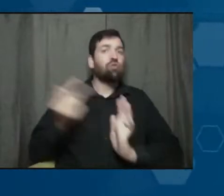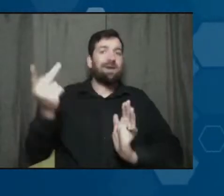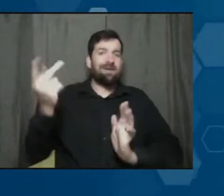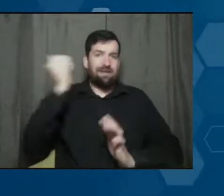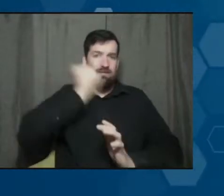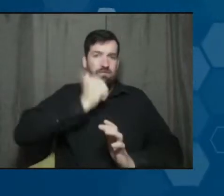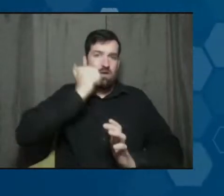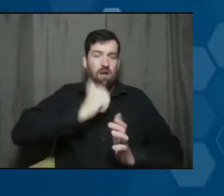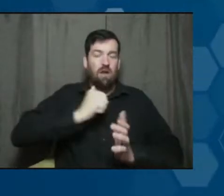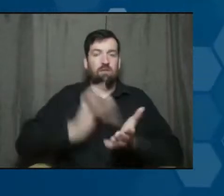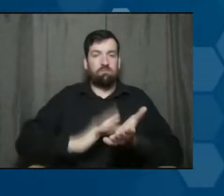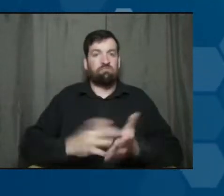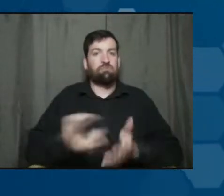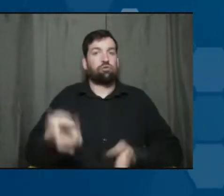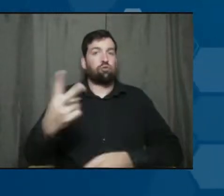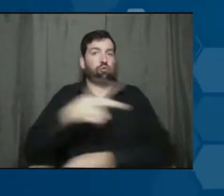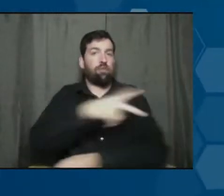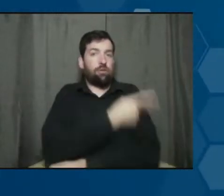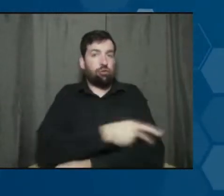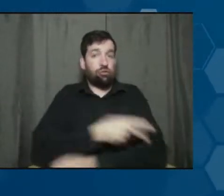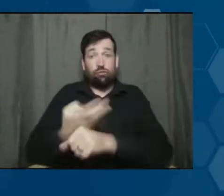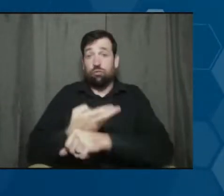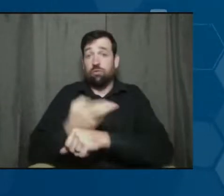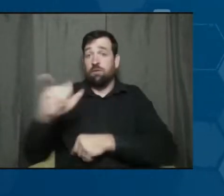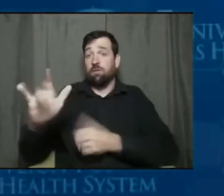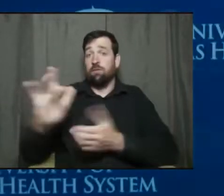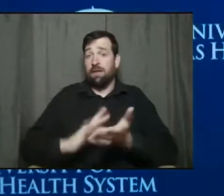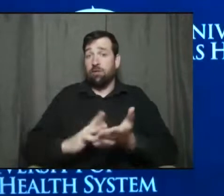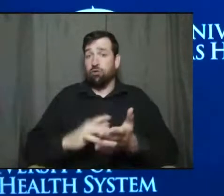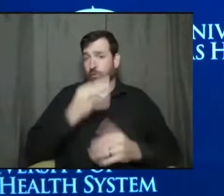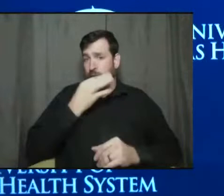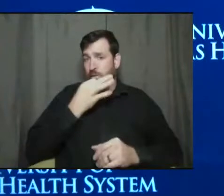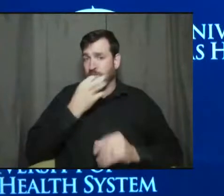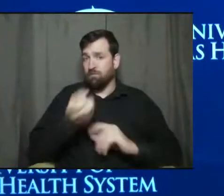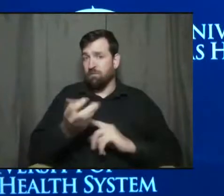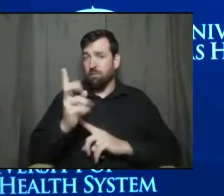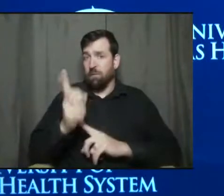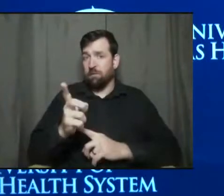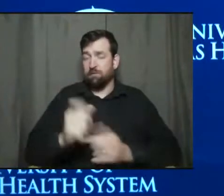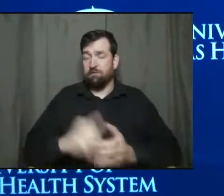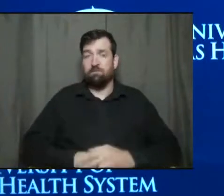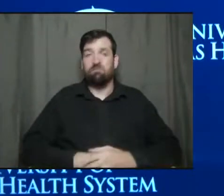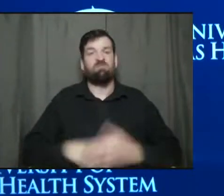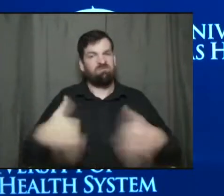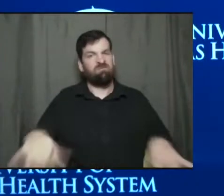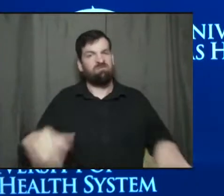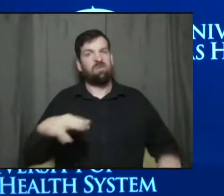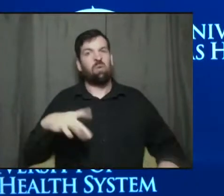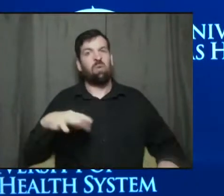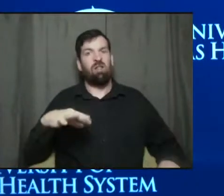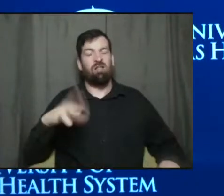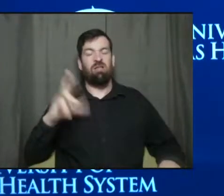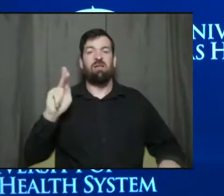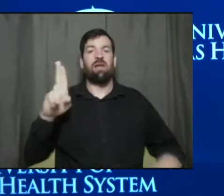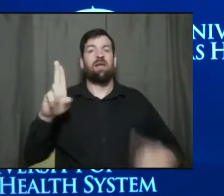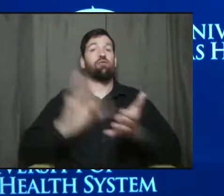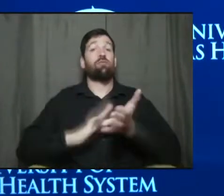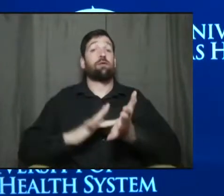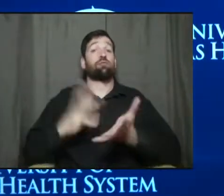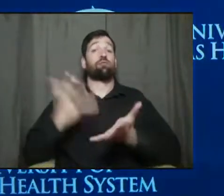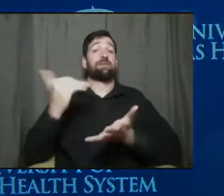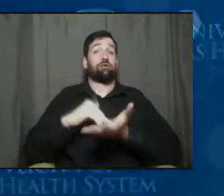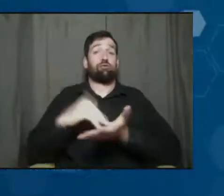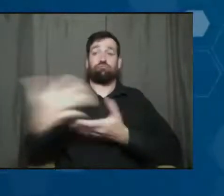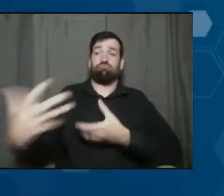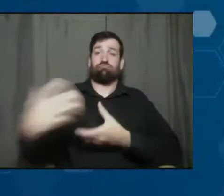patients on this remarkable drug in just a moment. It's pretty cool, though. KU Medical Center participated in the phase 3